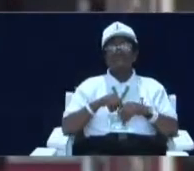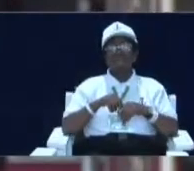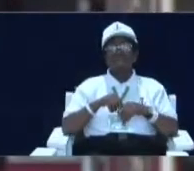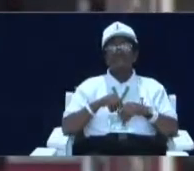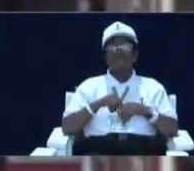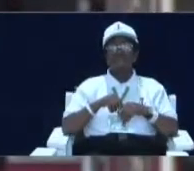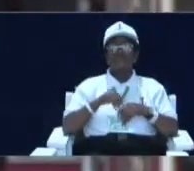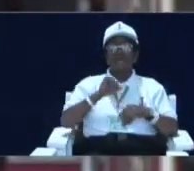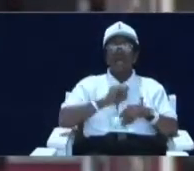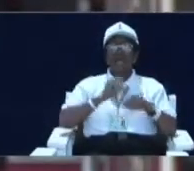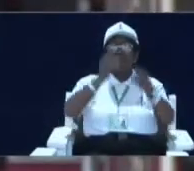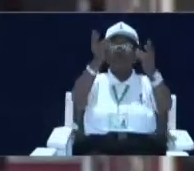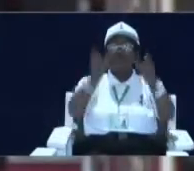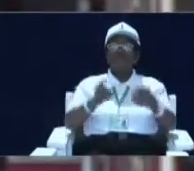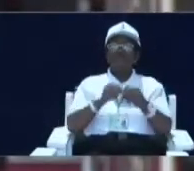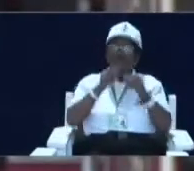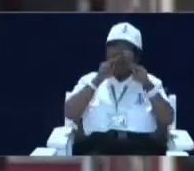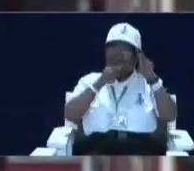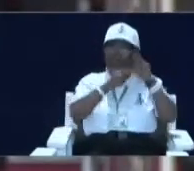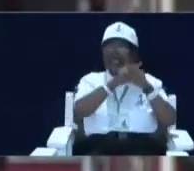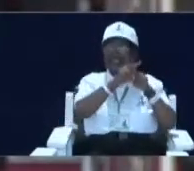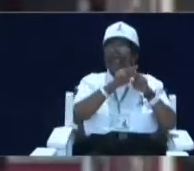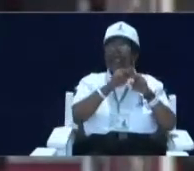I want to prophesy to someone.